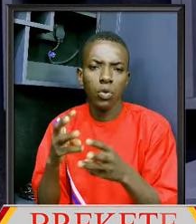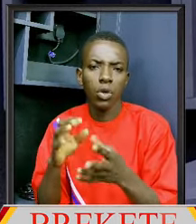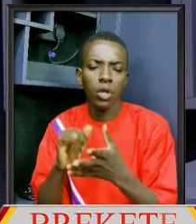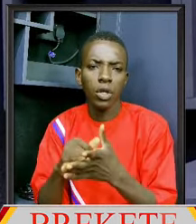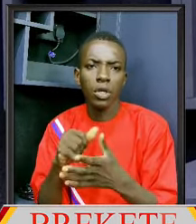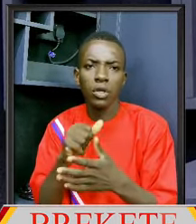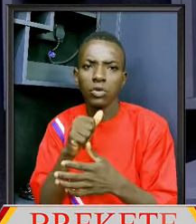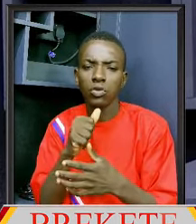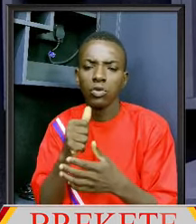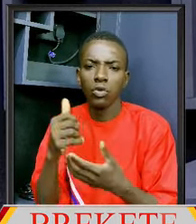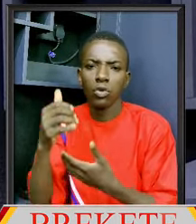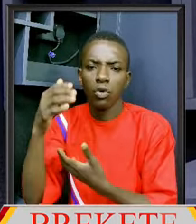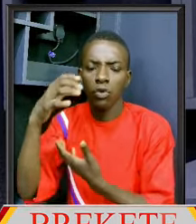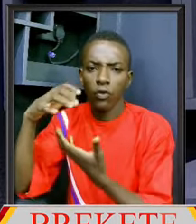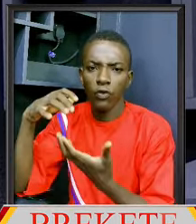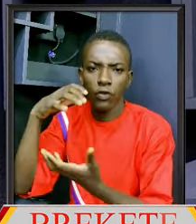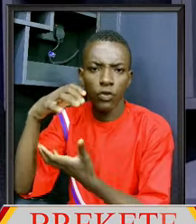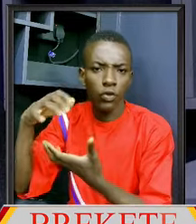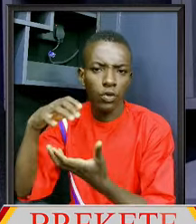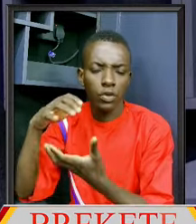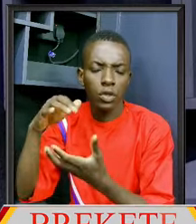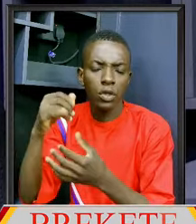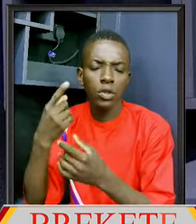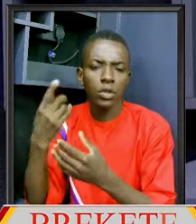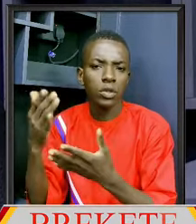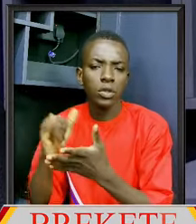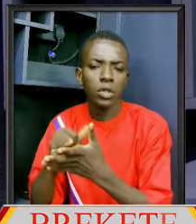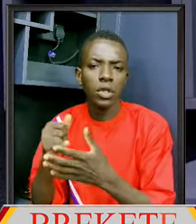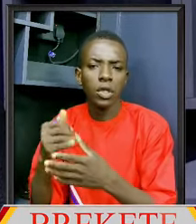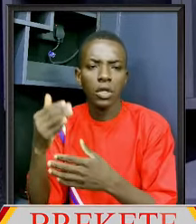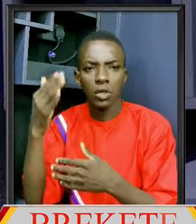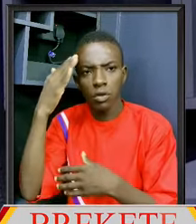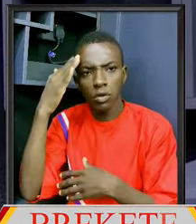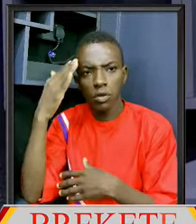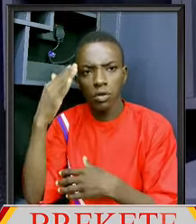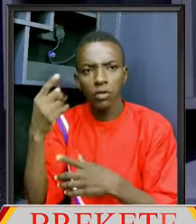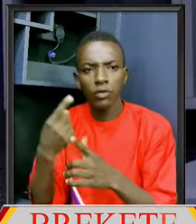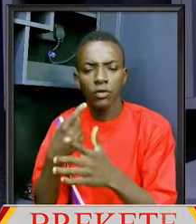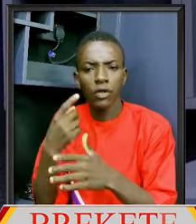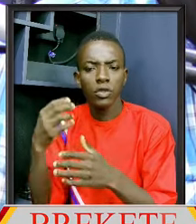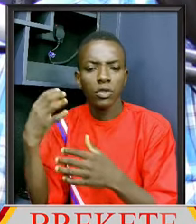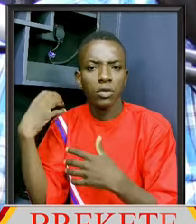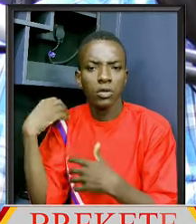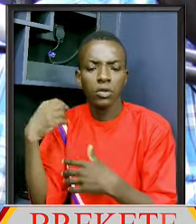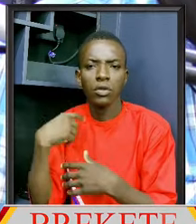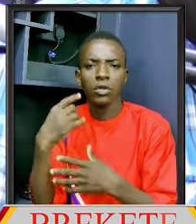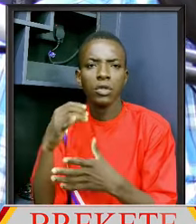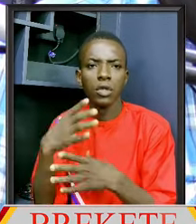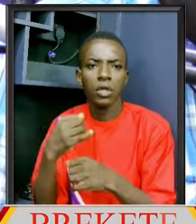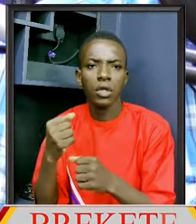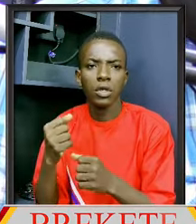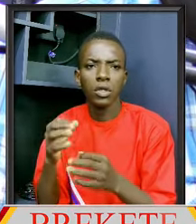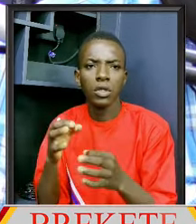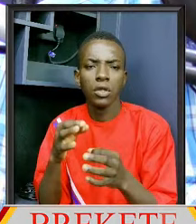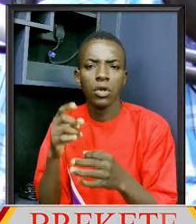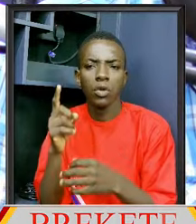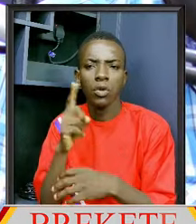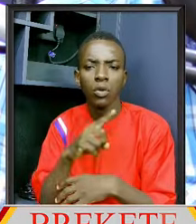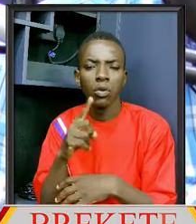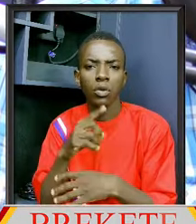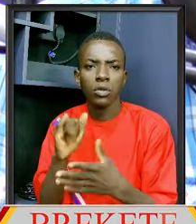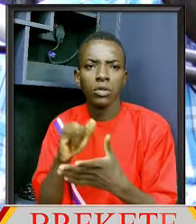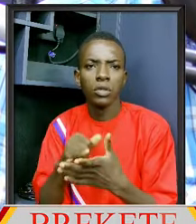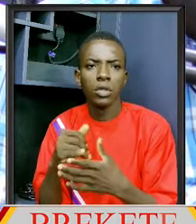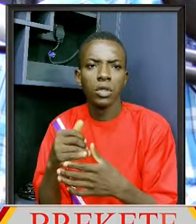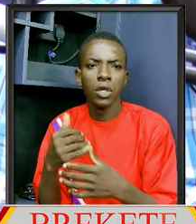where you no go fit confuse. Two things where I've been done notice from the first Oga talk, he get as he take define quackery, where be